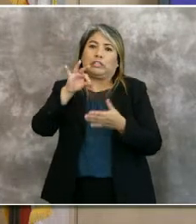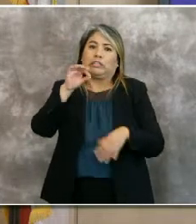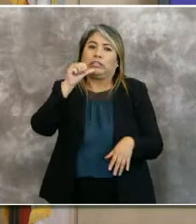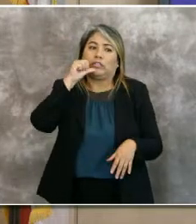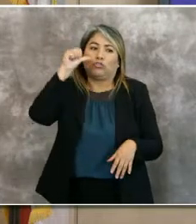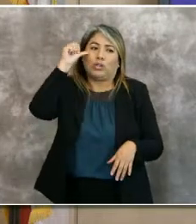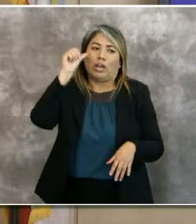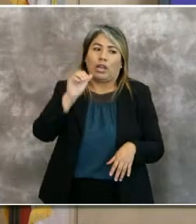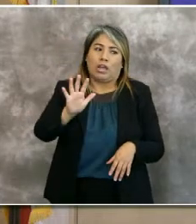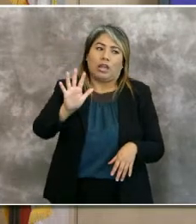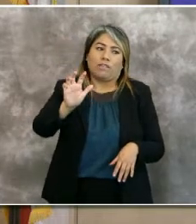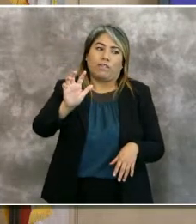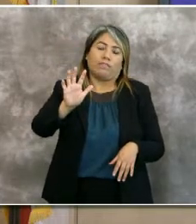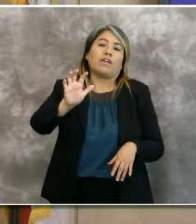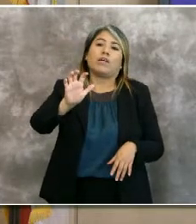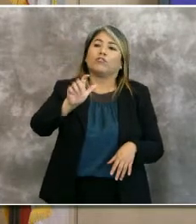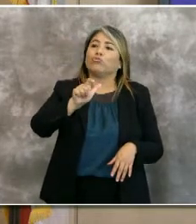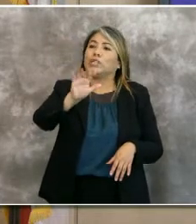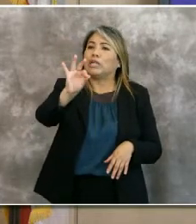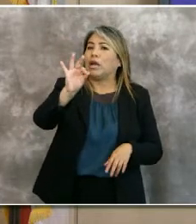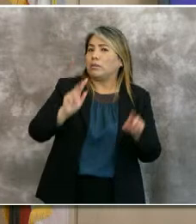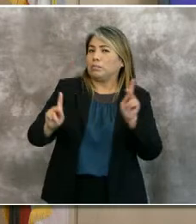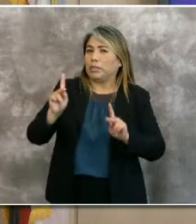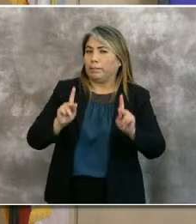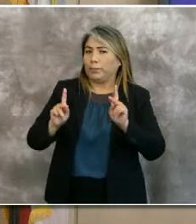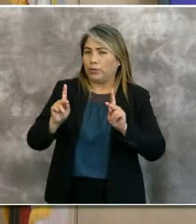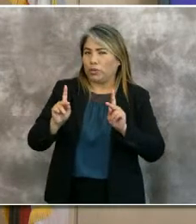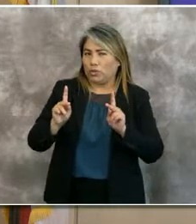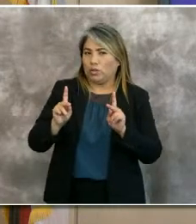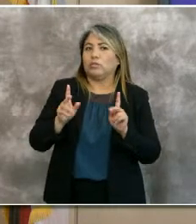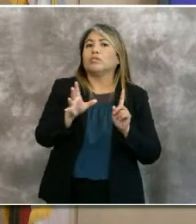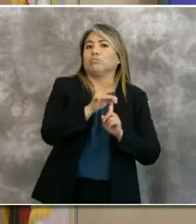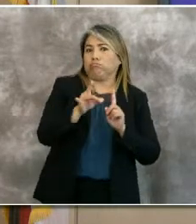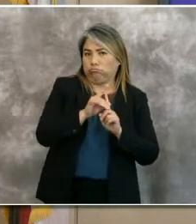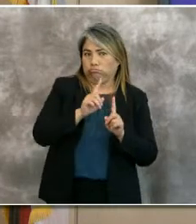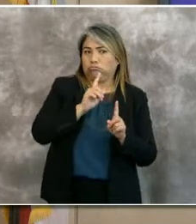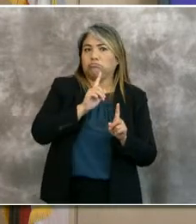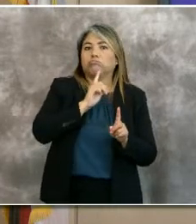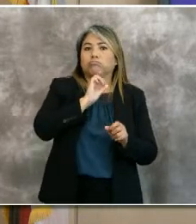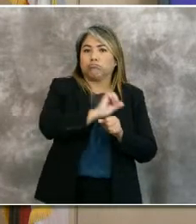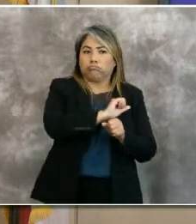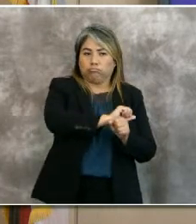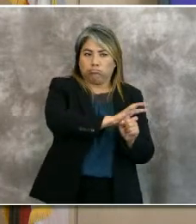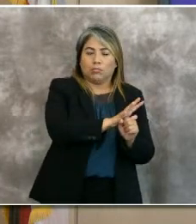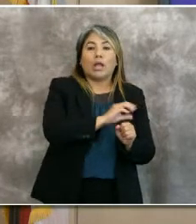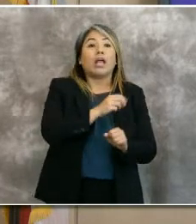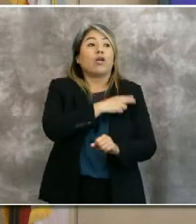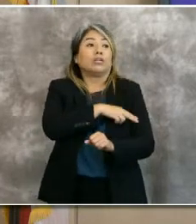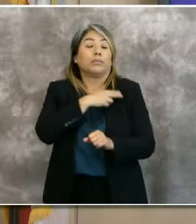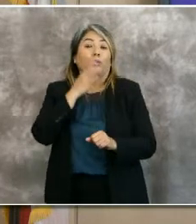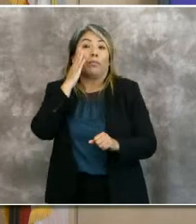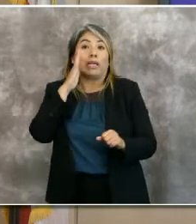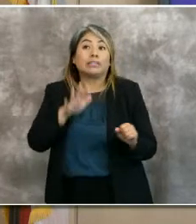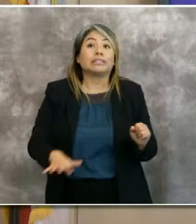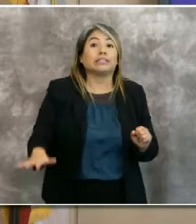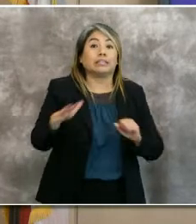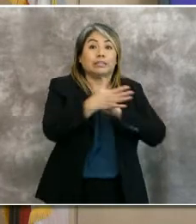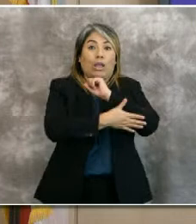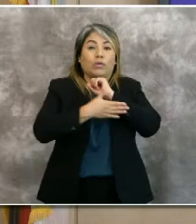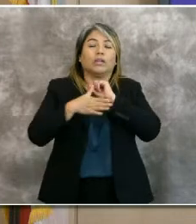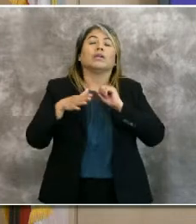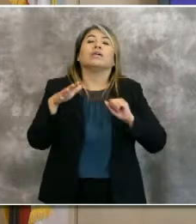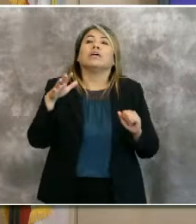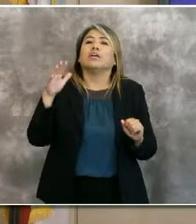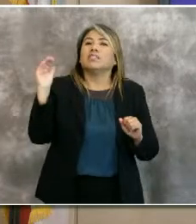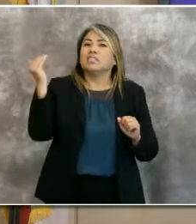of 529 people with COVID in hospital beds countywide. It seems like it